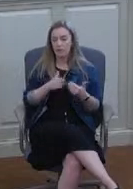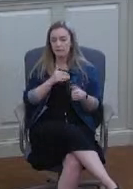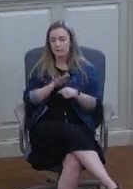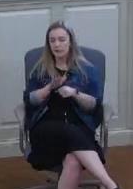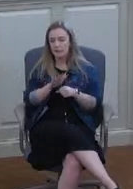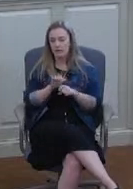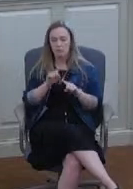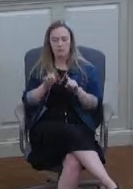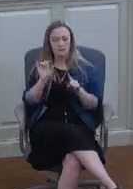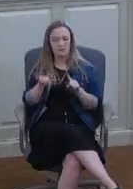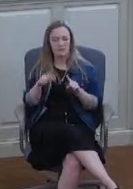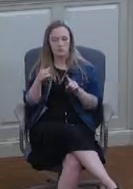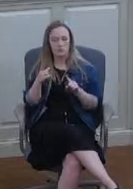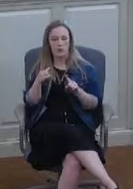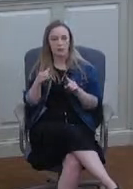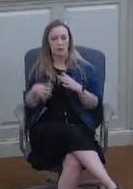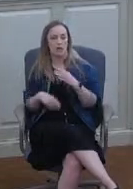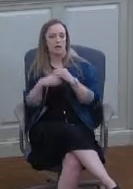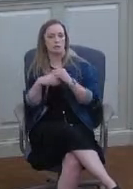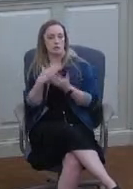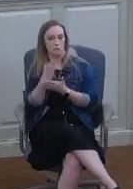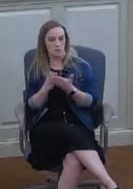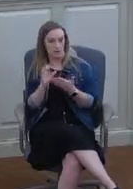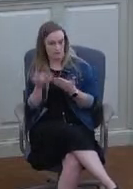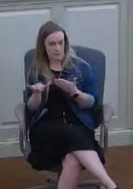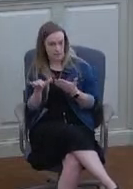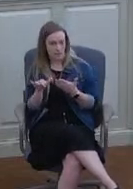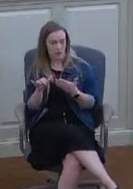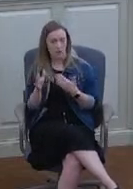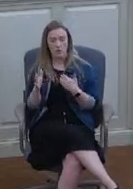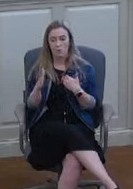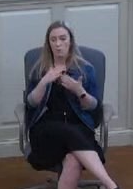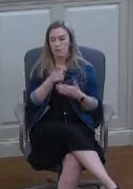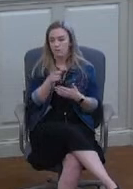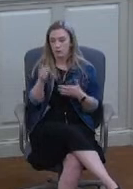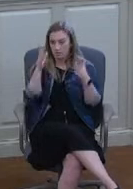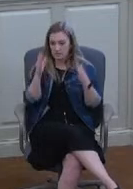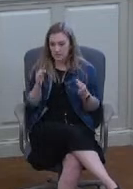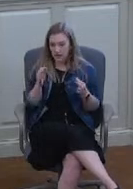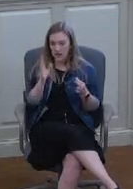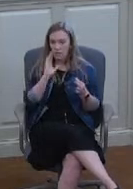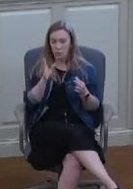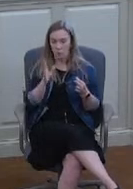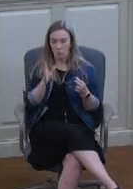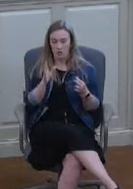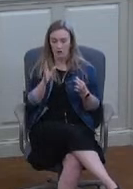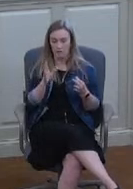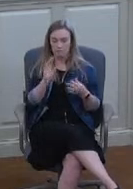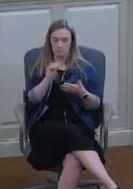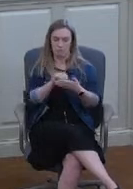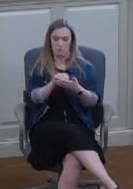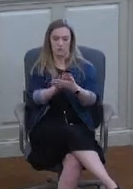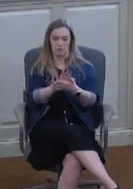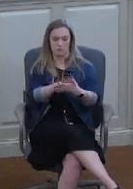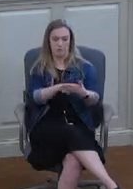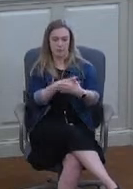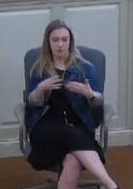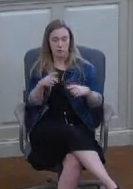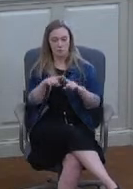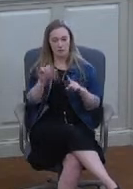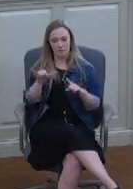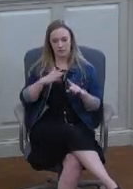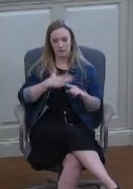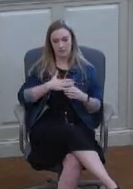one little caveat to that. And whatever it is, we'll set it on a schedule. But that's what will be